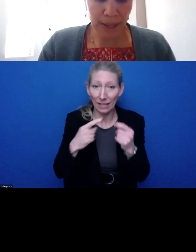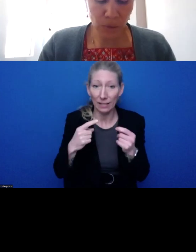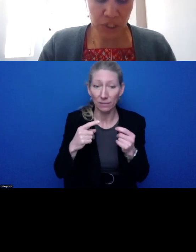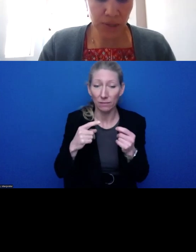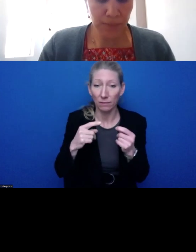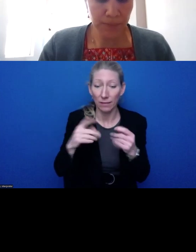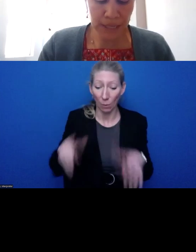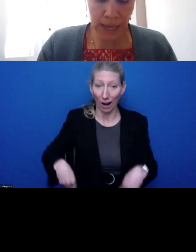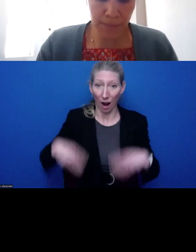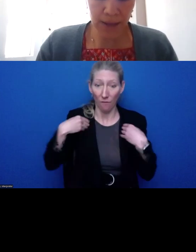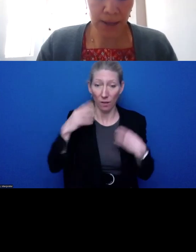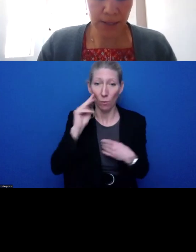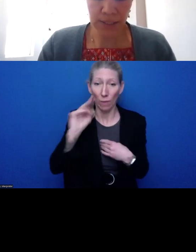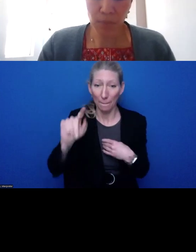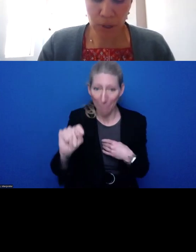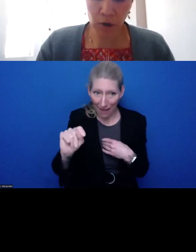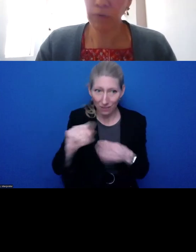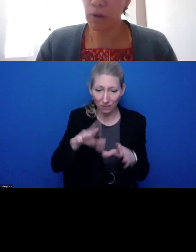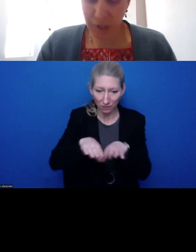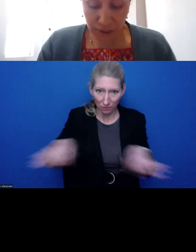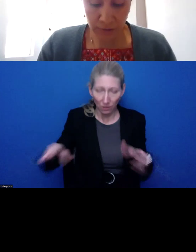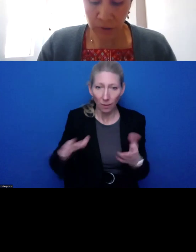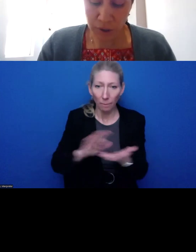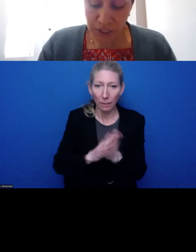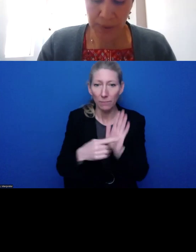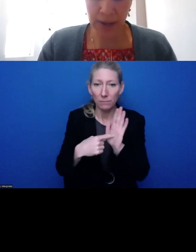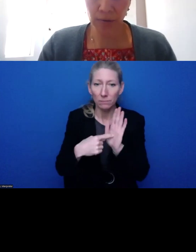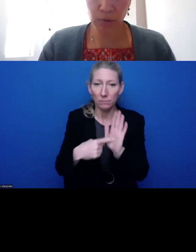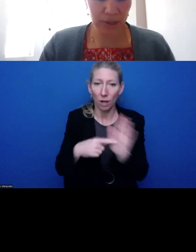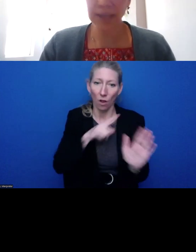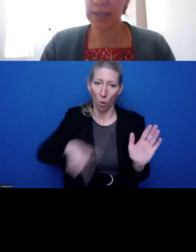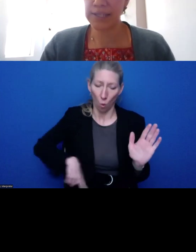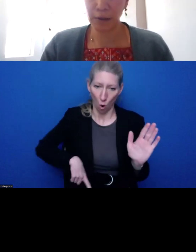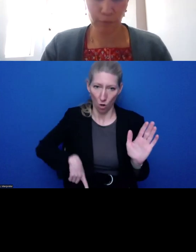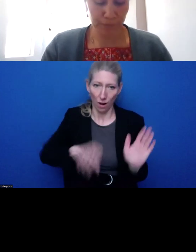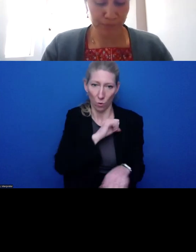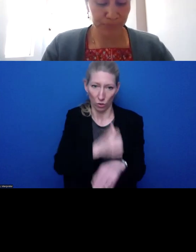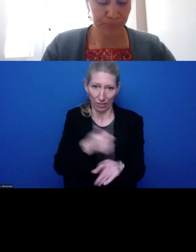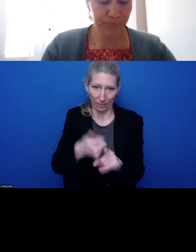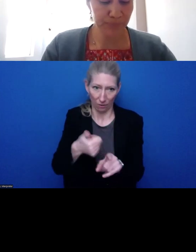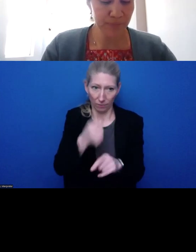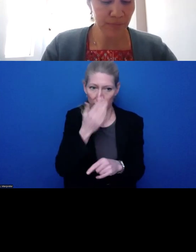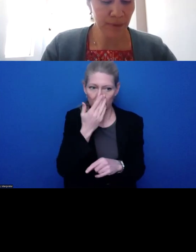with a mat, which became symbolic of lordship and authority itself.